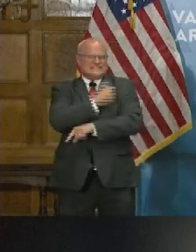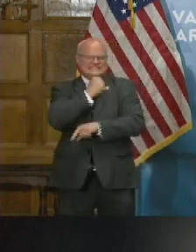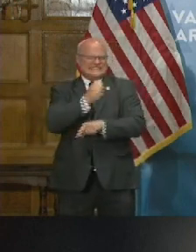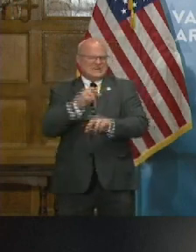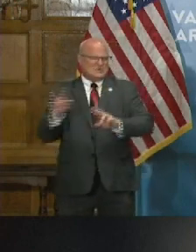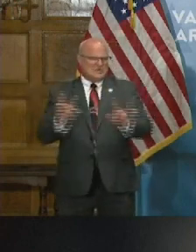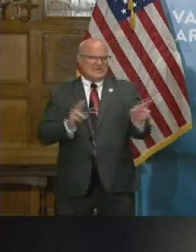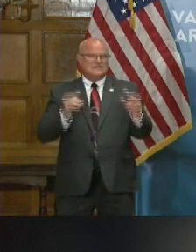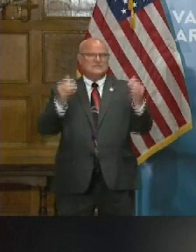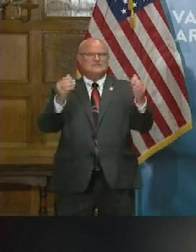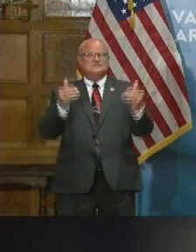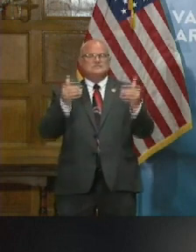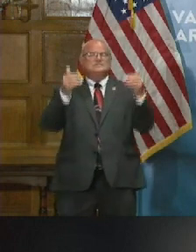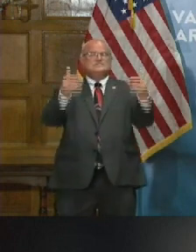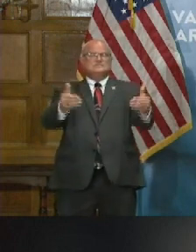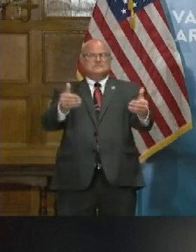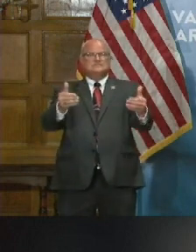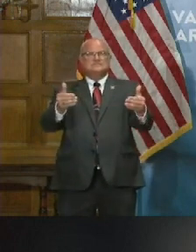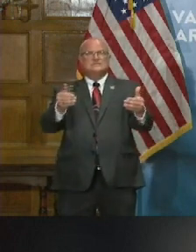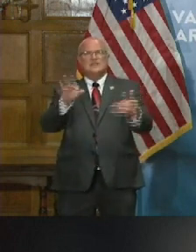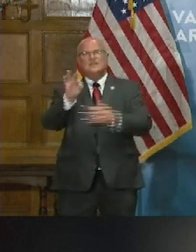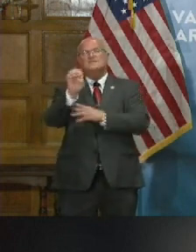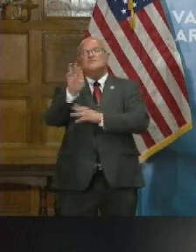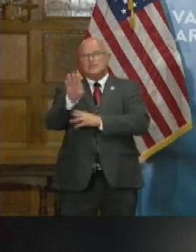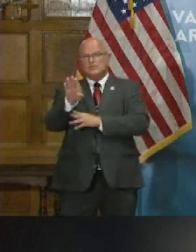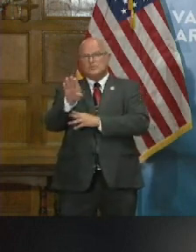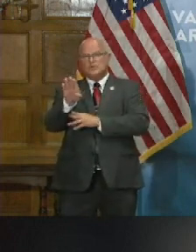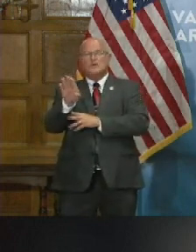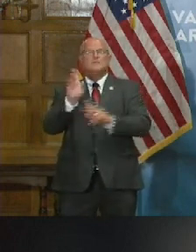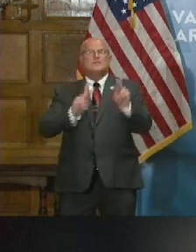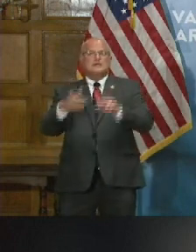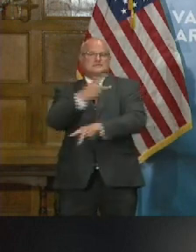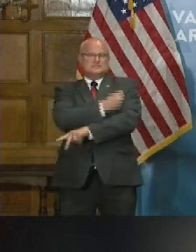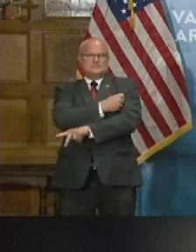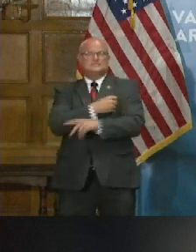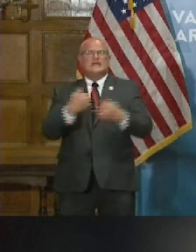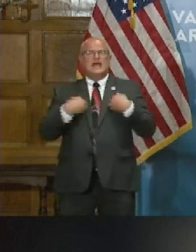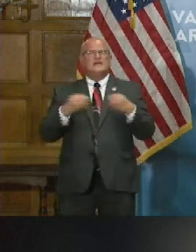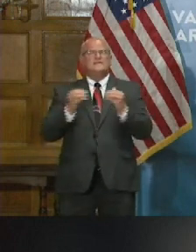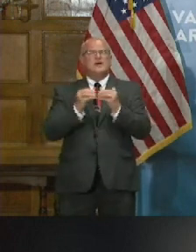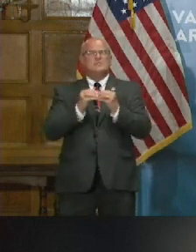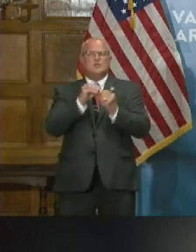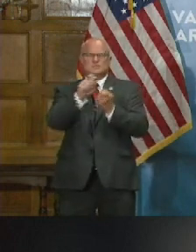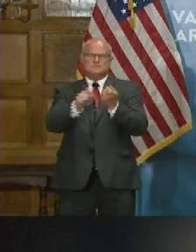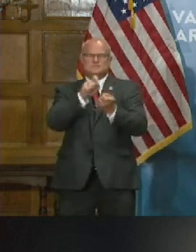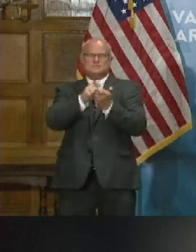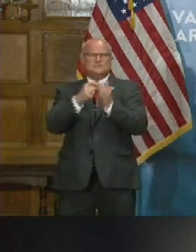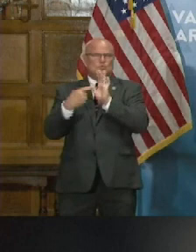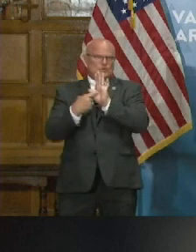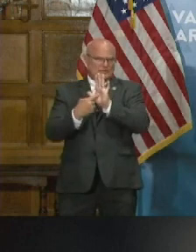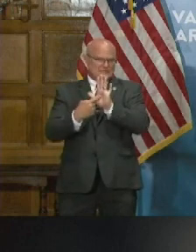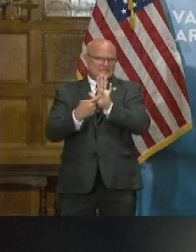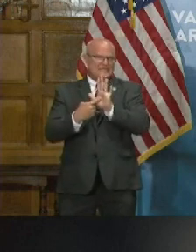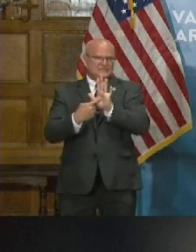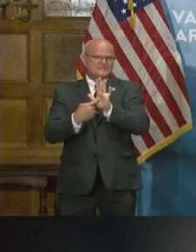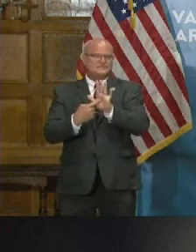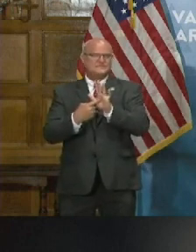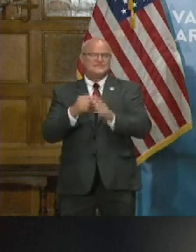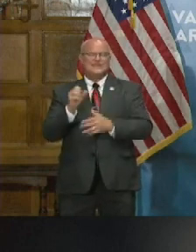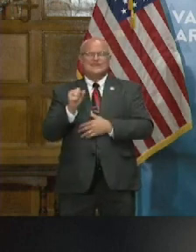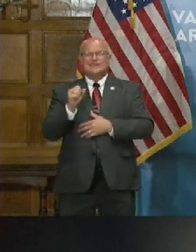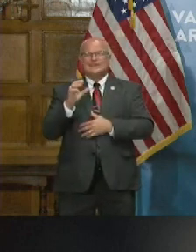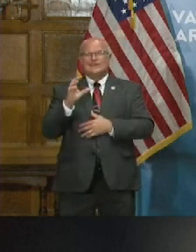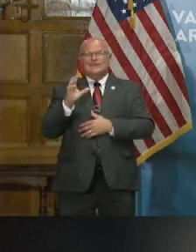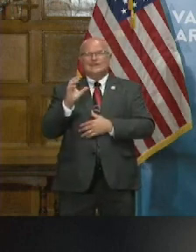significantly then, so we moved the date forward to February to give it a more accurate representation. And